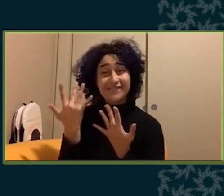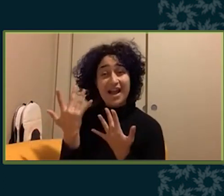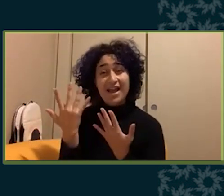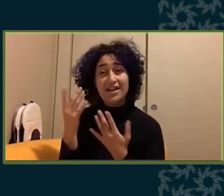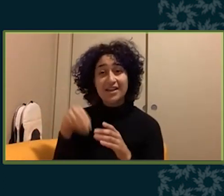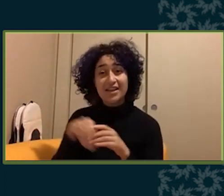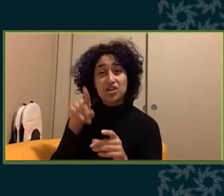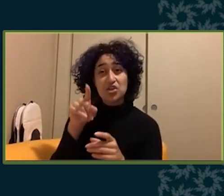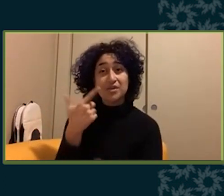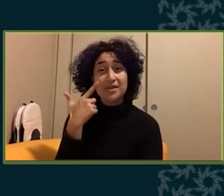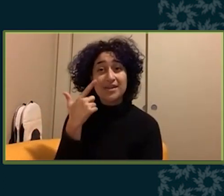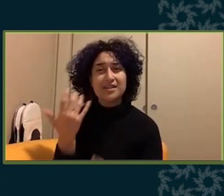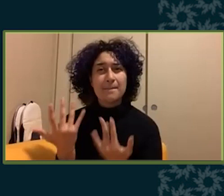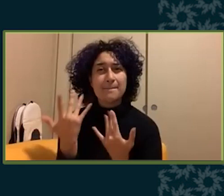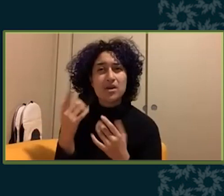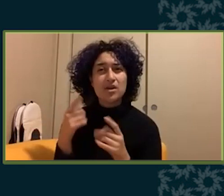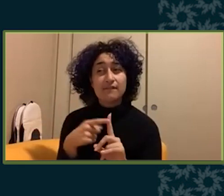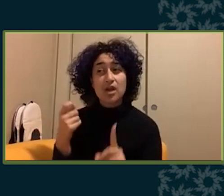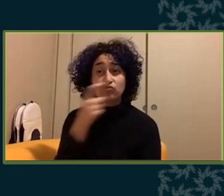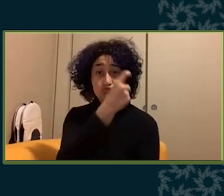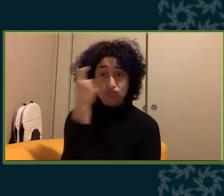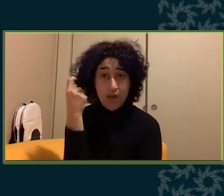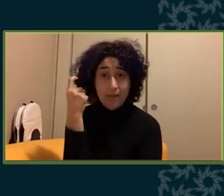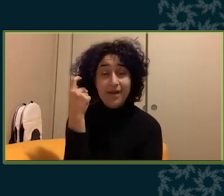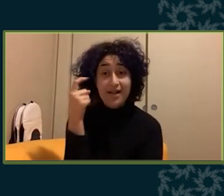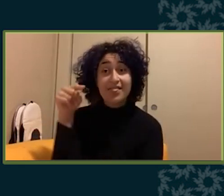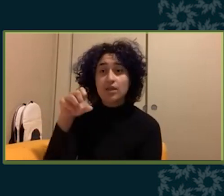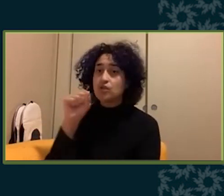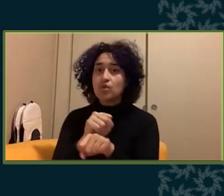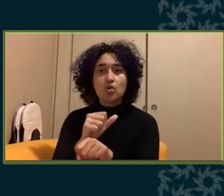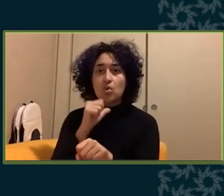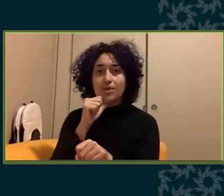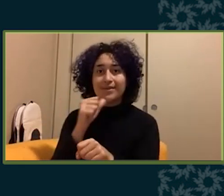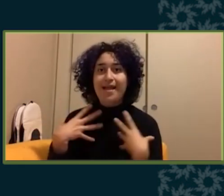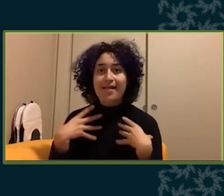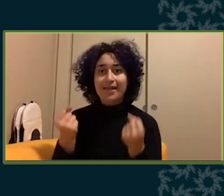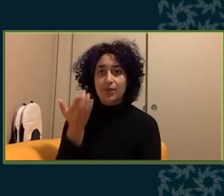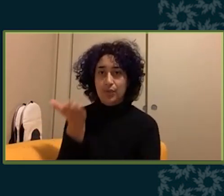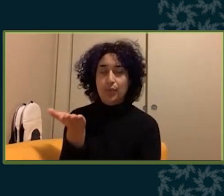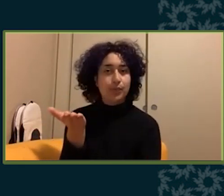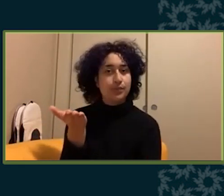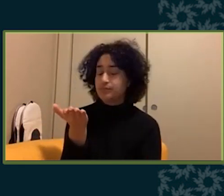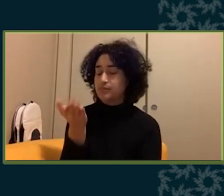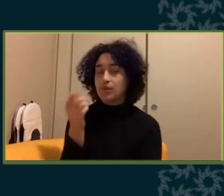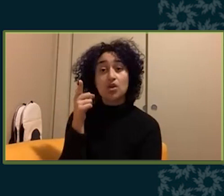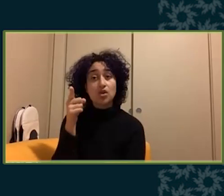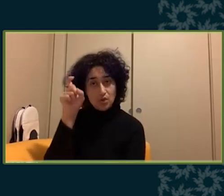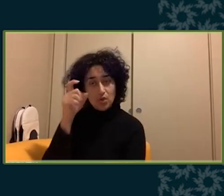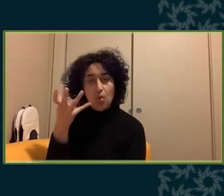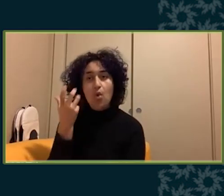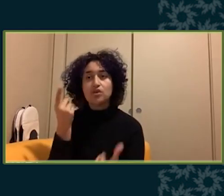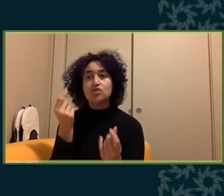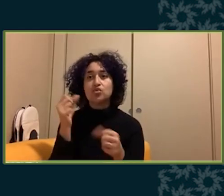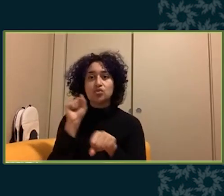is a burning from trauma, this work will not heal you. You got to want to do this work because